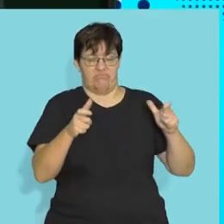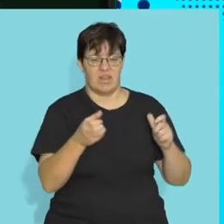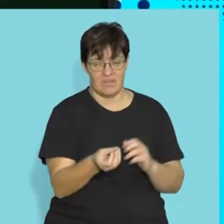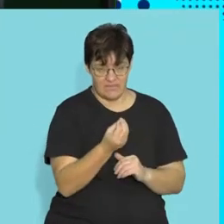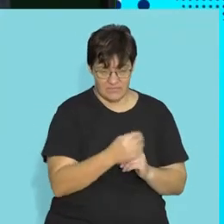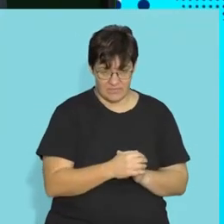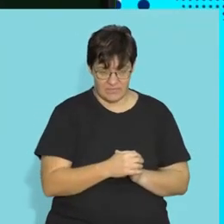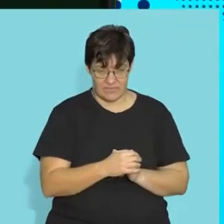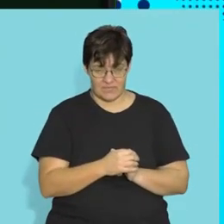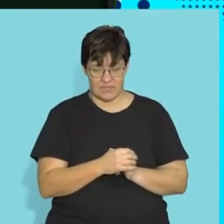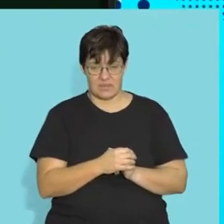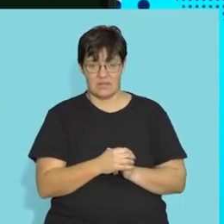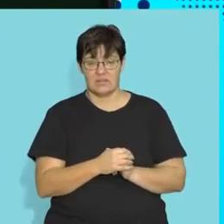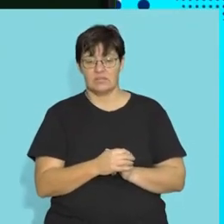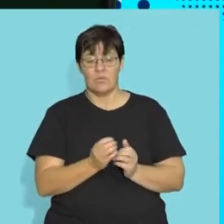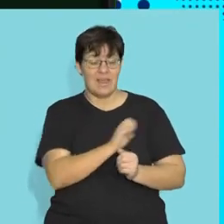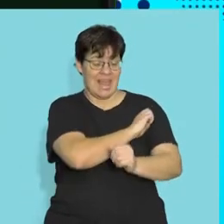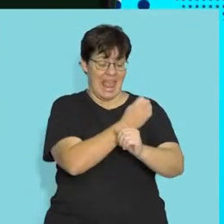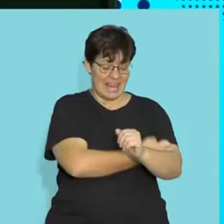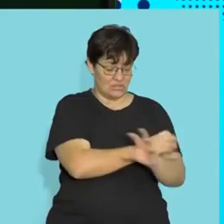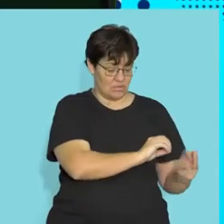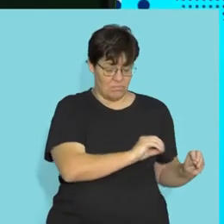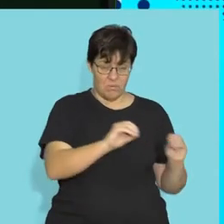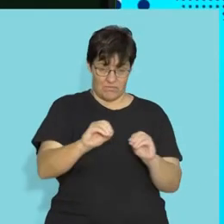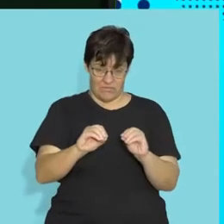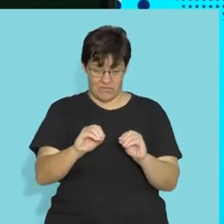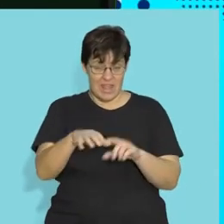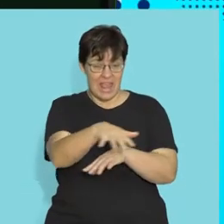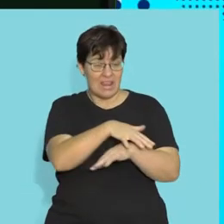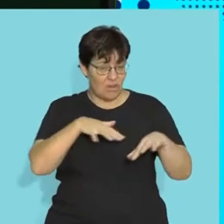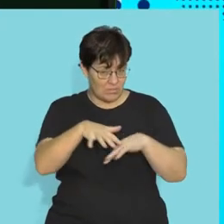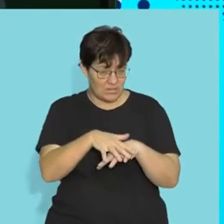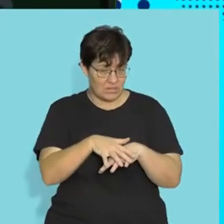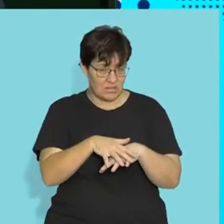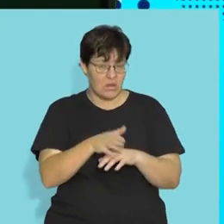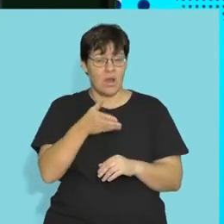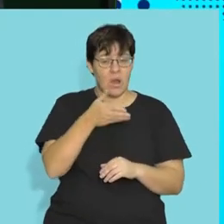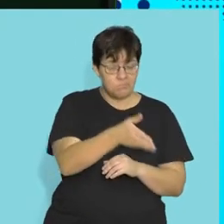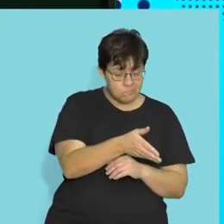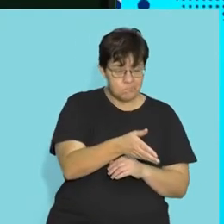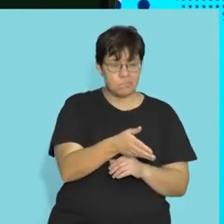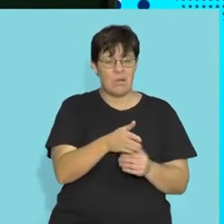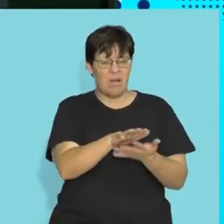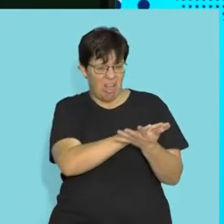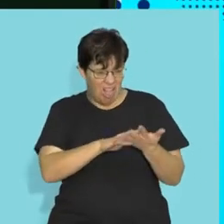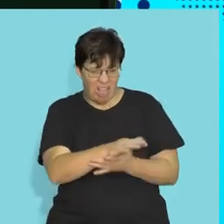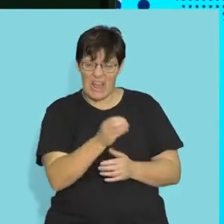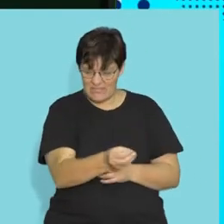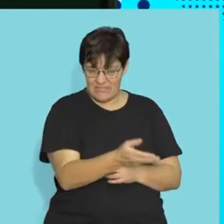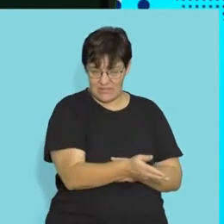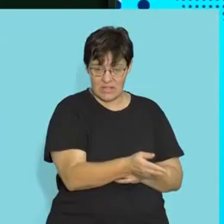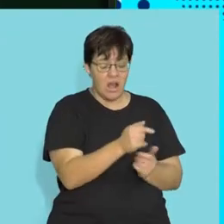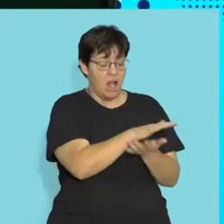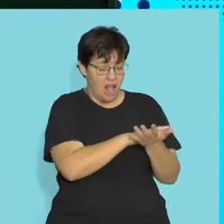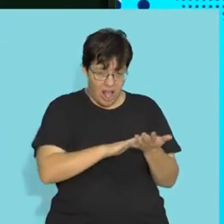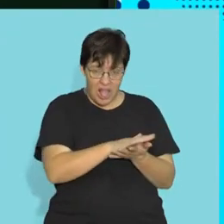So it's important that we recognize that along with energy moving in an environment which is present with toxins or pollutants,